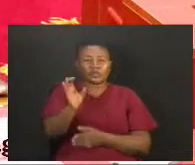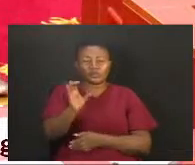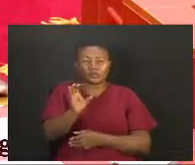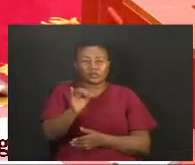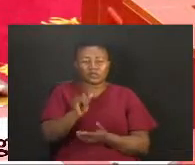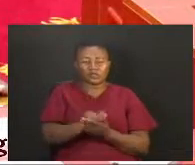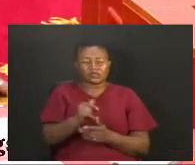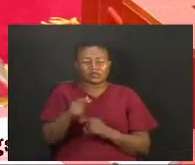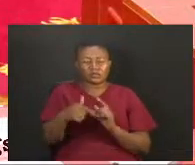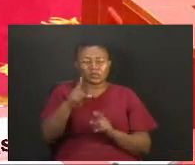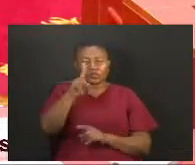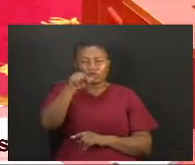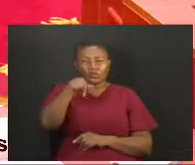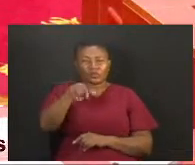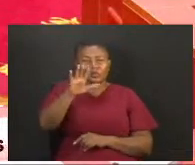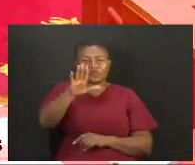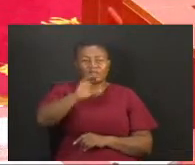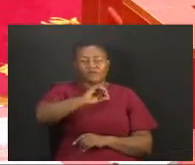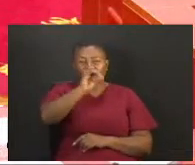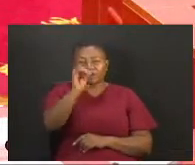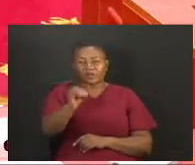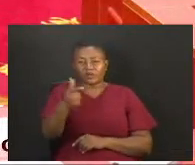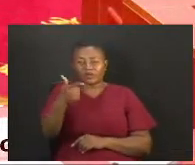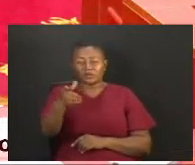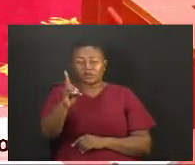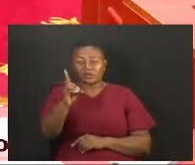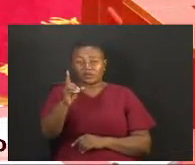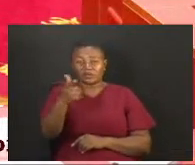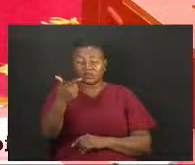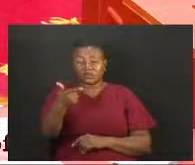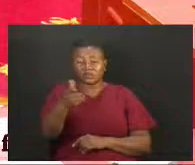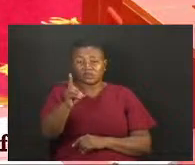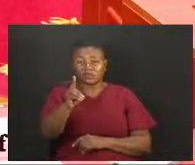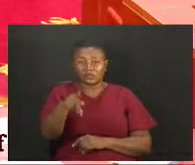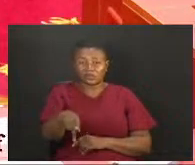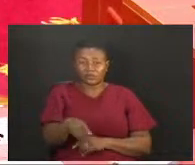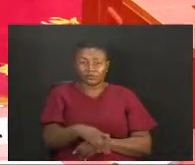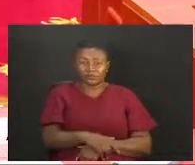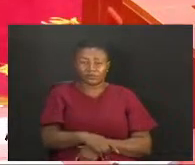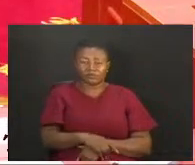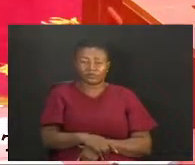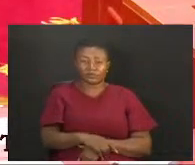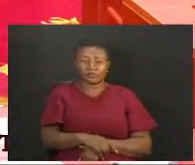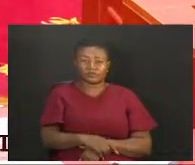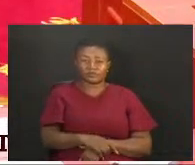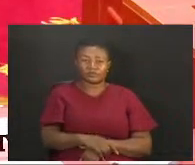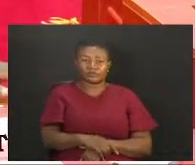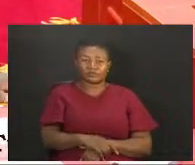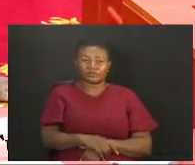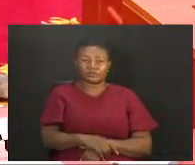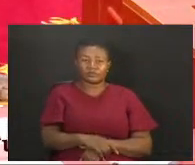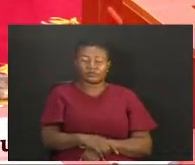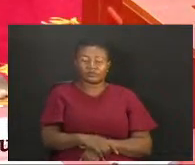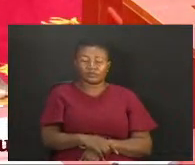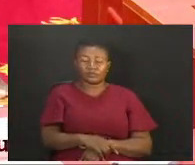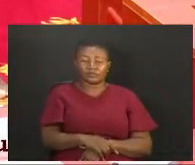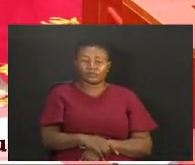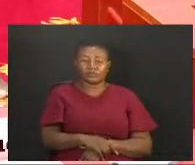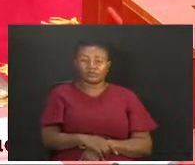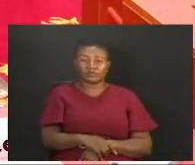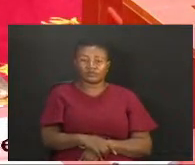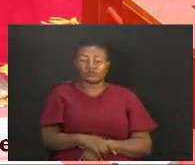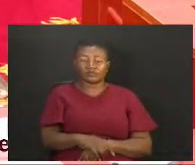equivalent to 1.5% of GDP. On cash basis, Mr. Speaker, overall balance is a deficit